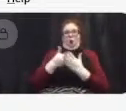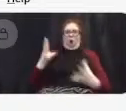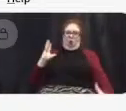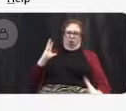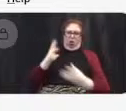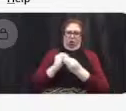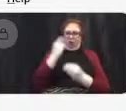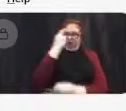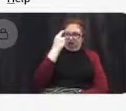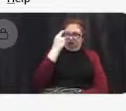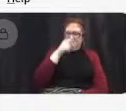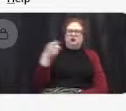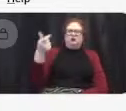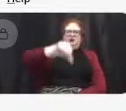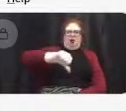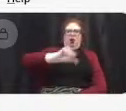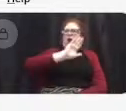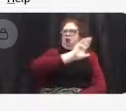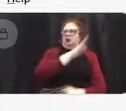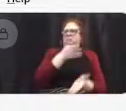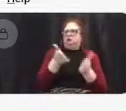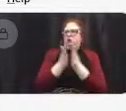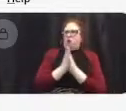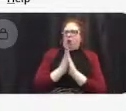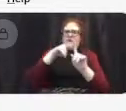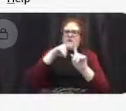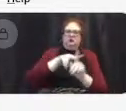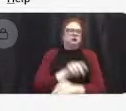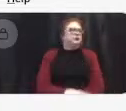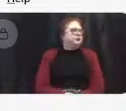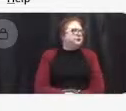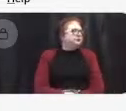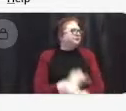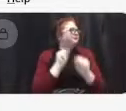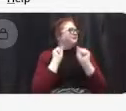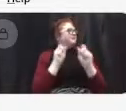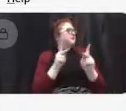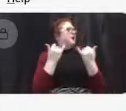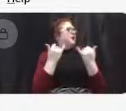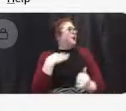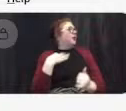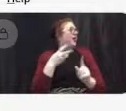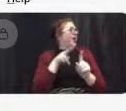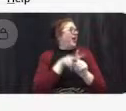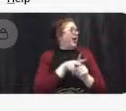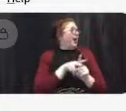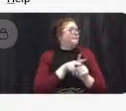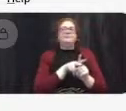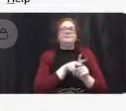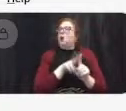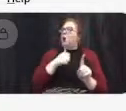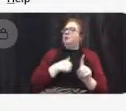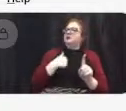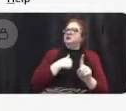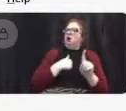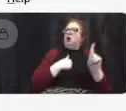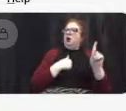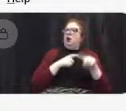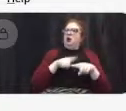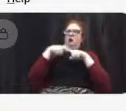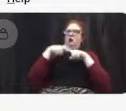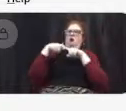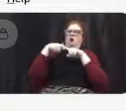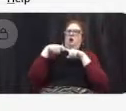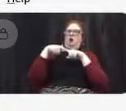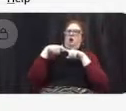you. Thank you. All right, can we get the applicant to, I'm sorry, go ahead, Brad. Yeah, I would